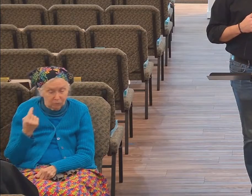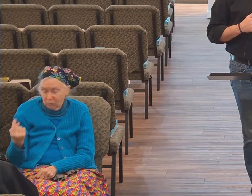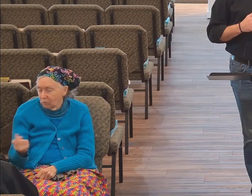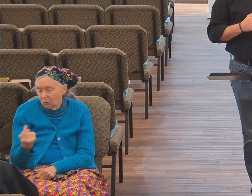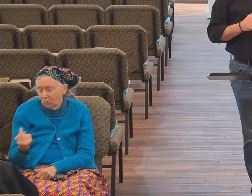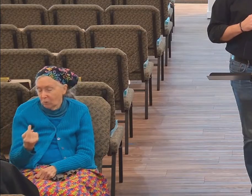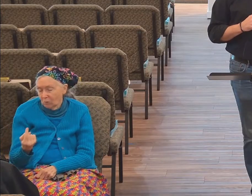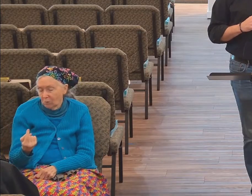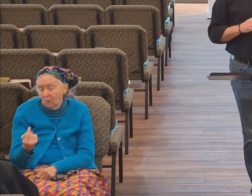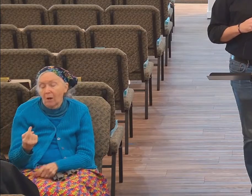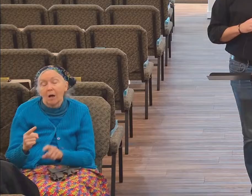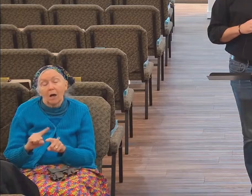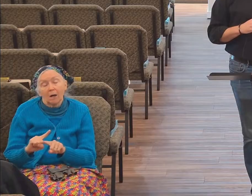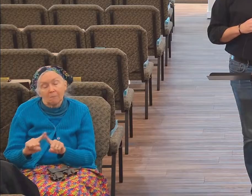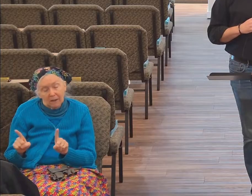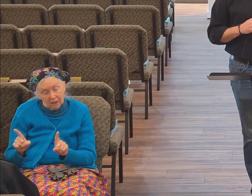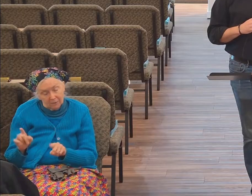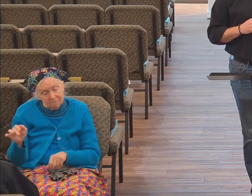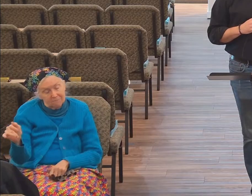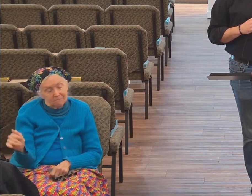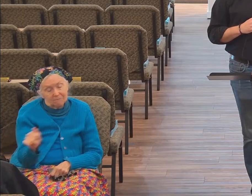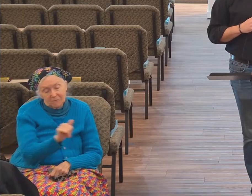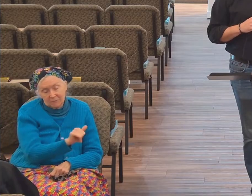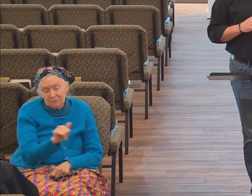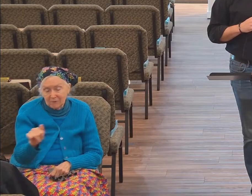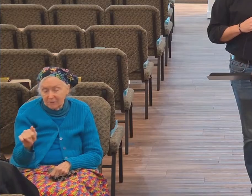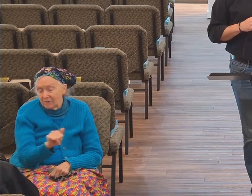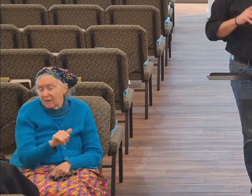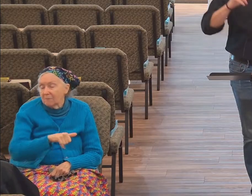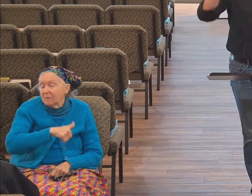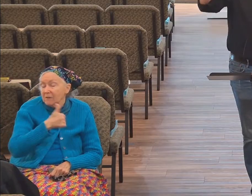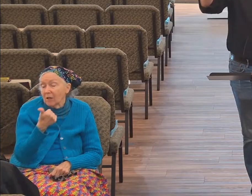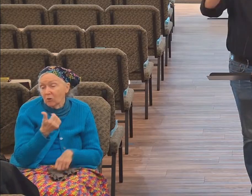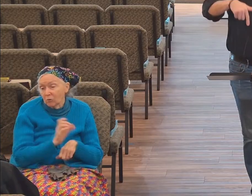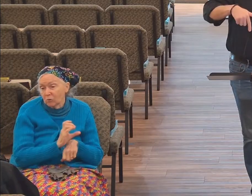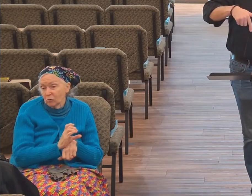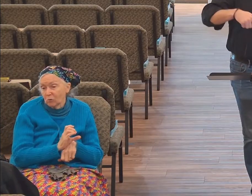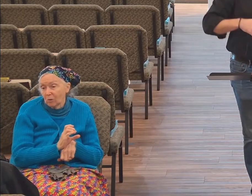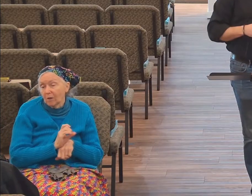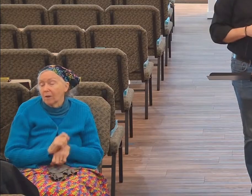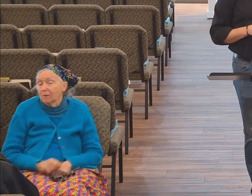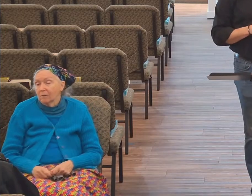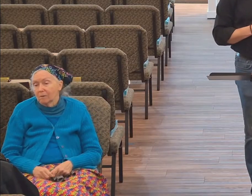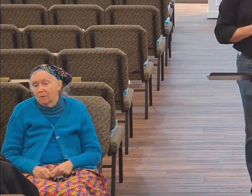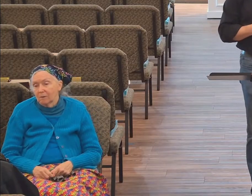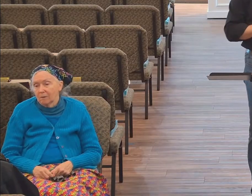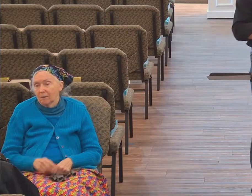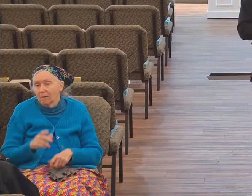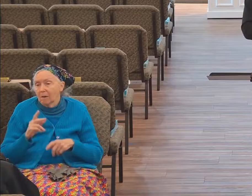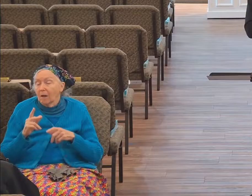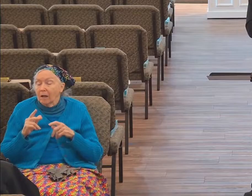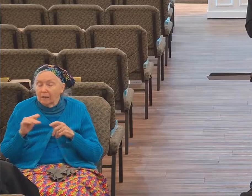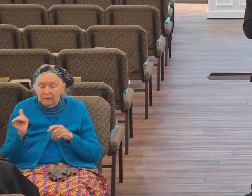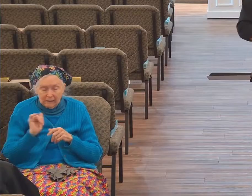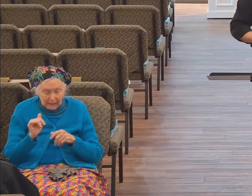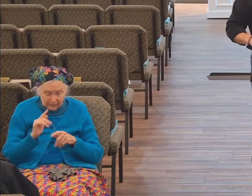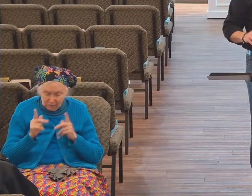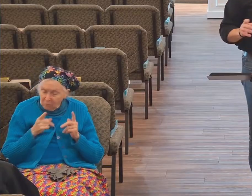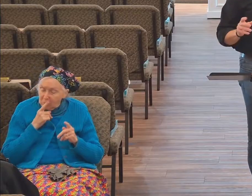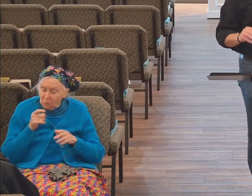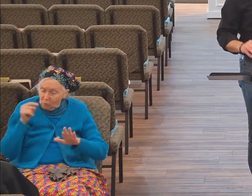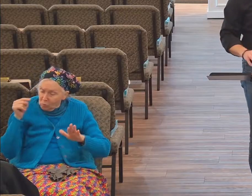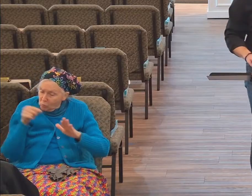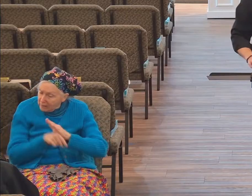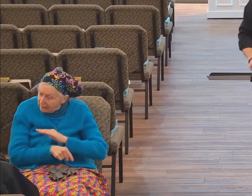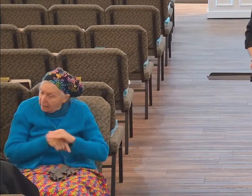but it's in solidarity. Okay? And he says, those who killed, verse 15, both the Lord Jesus and the prophets and persecuted us